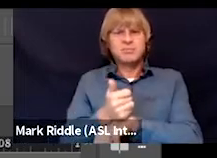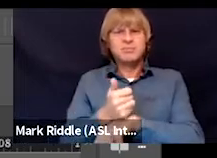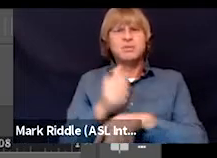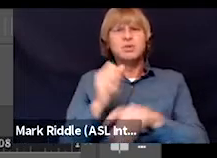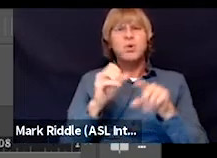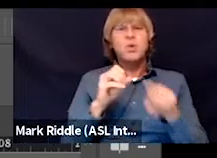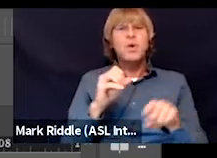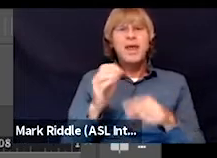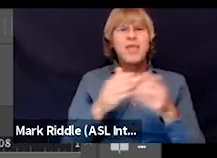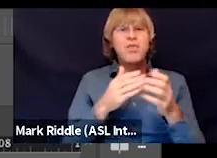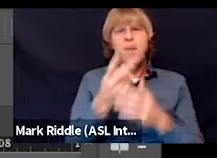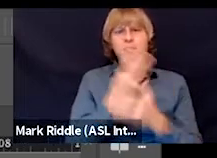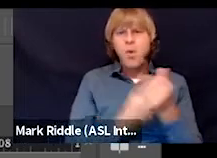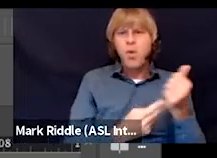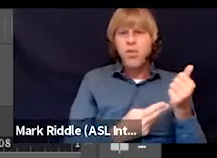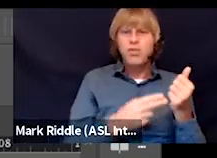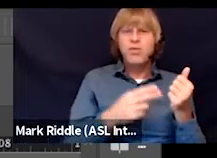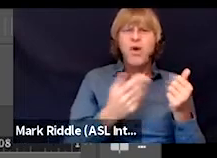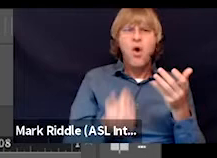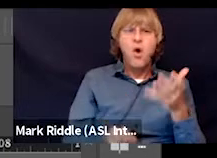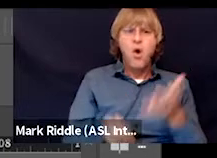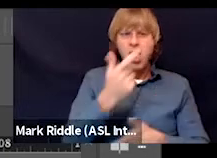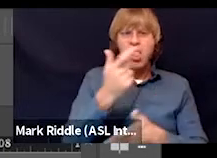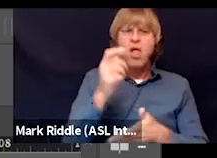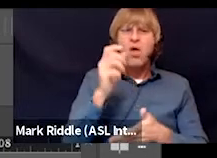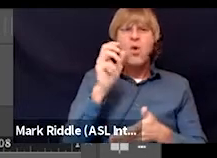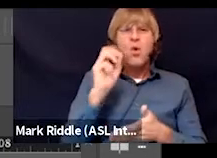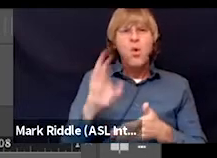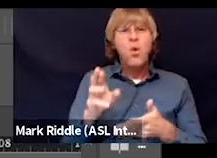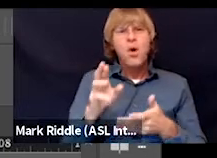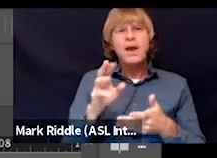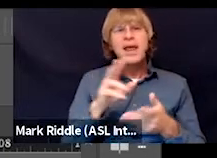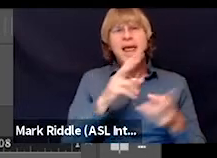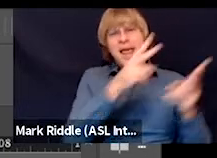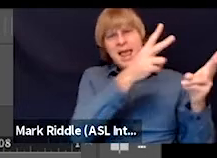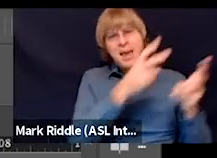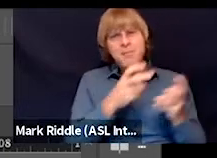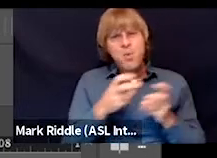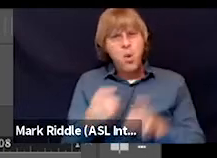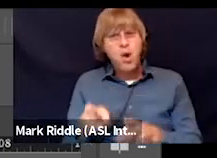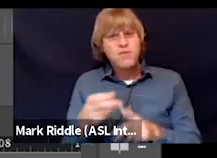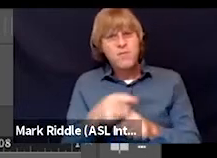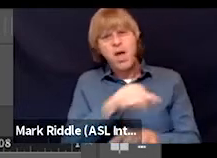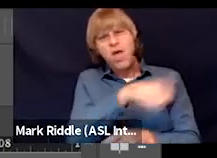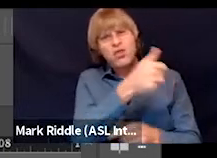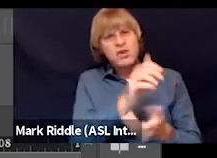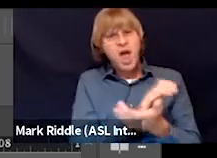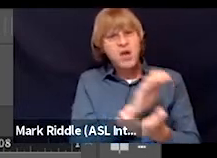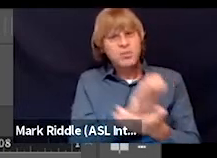again, either, both, all of the above, or import it from an existing document.